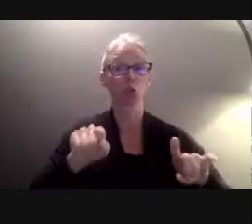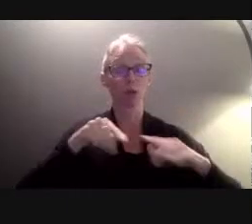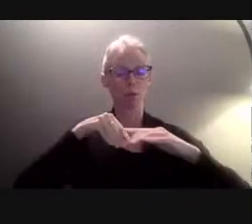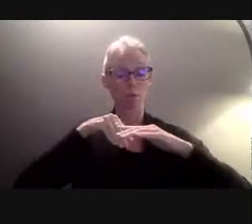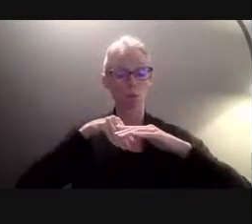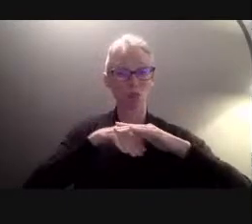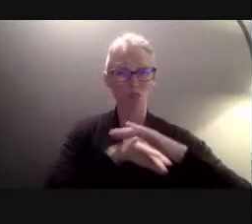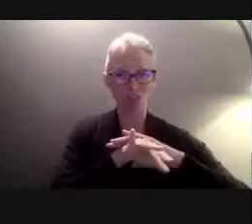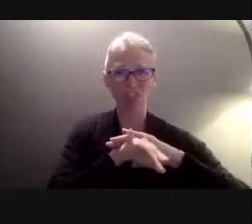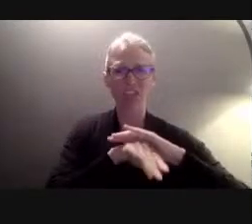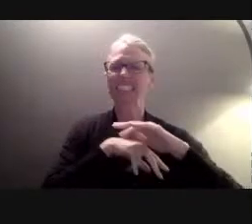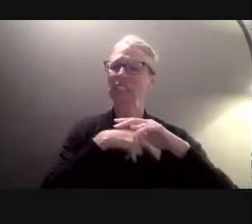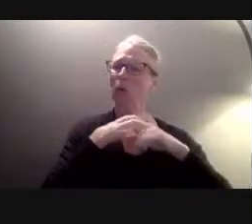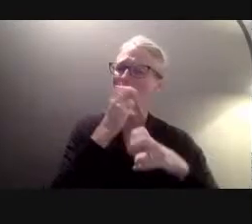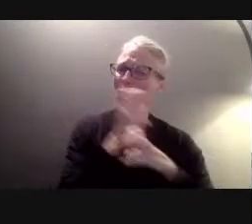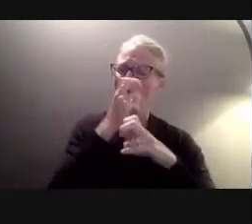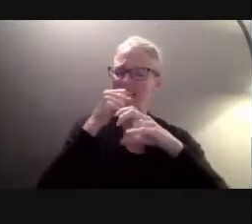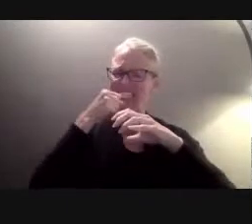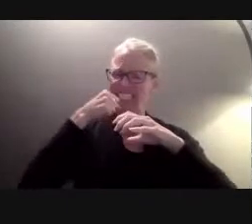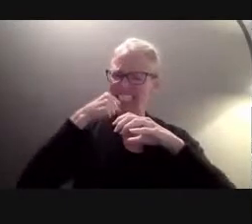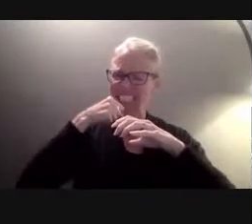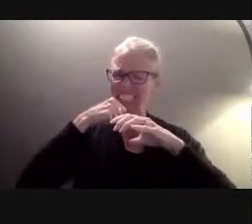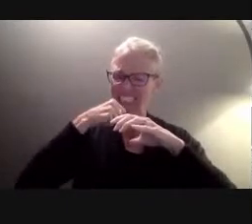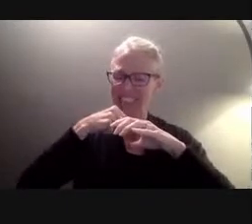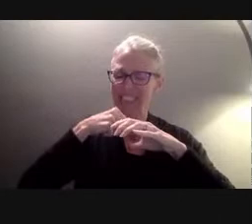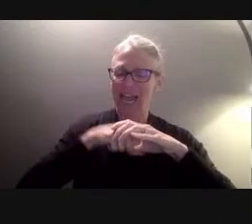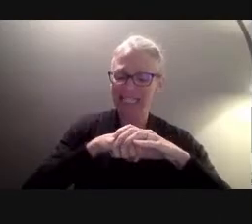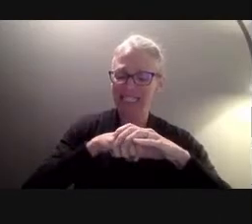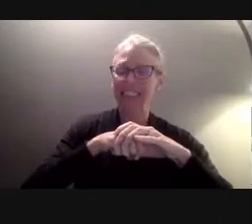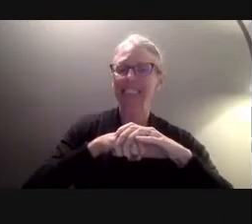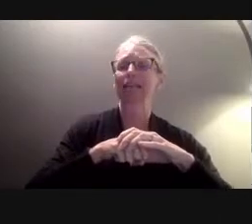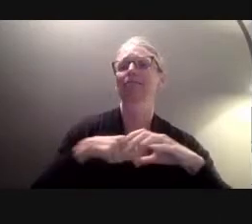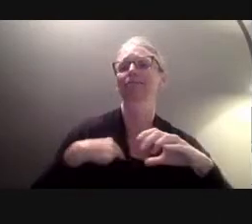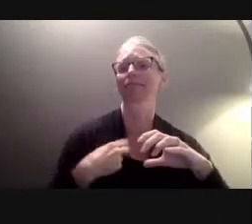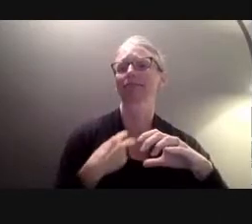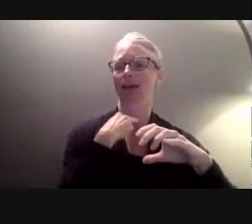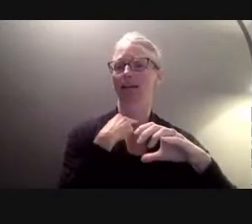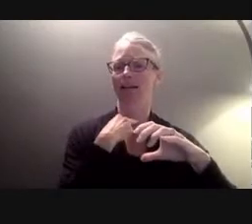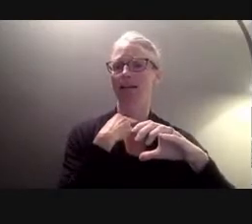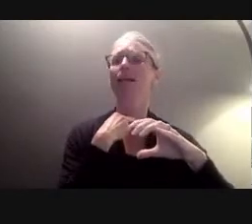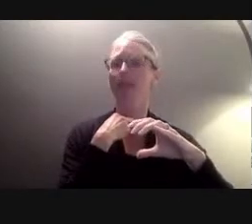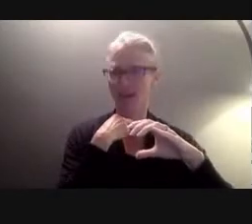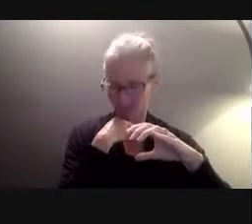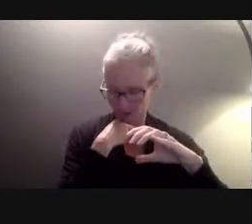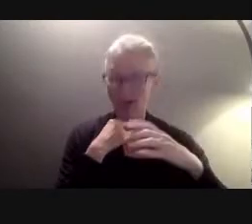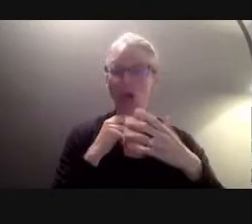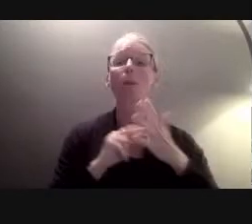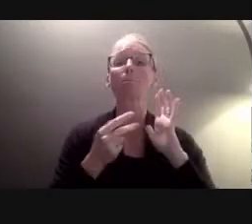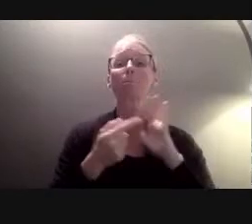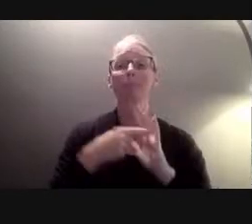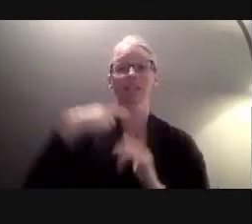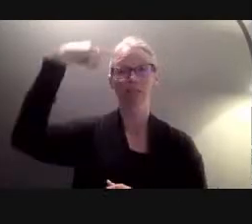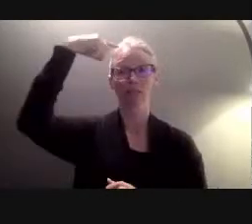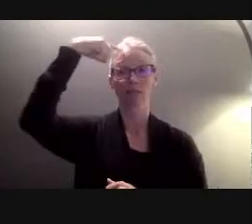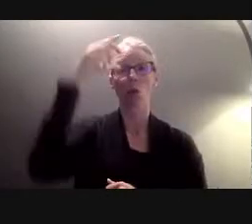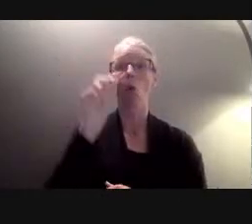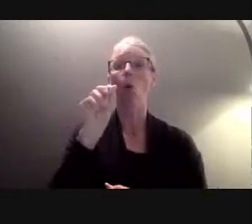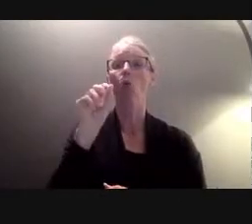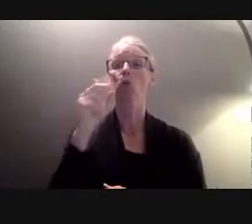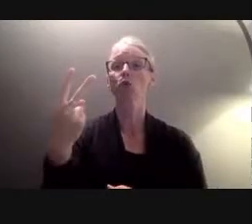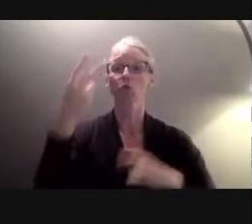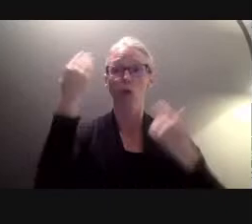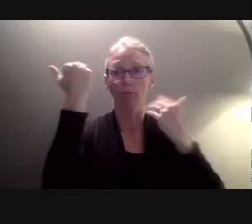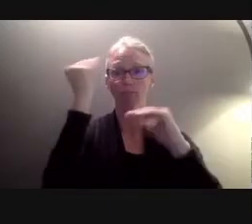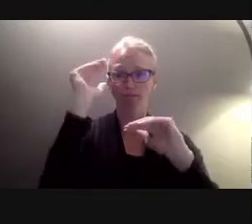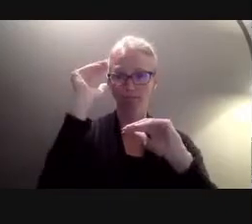hard labor, they think that I got stuck, and so which caused lack of oxygen to my brain, which caused